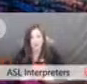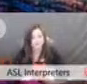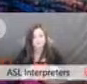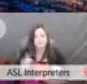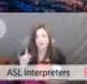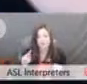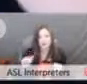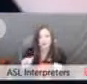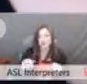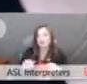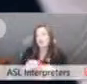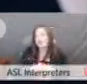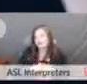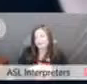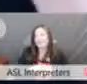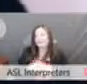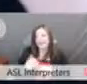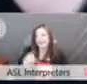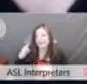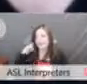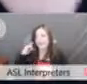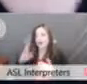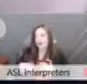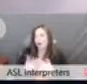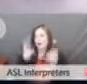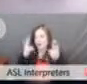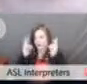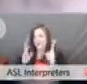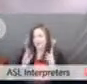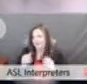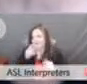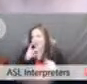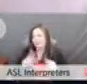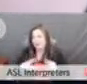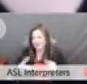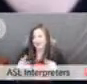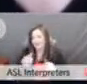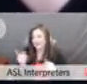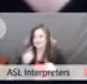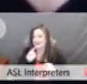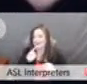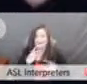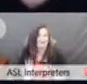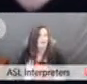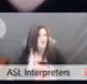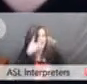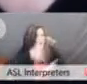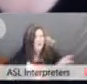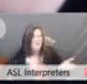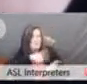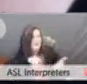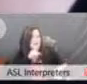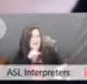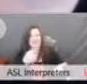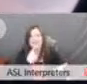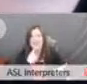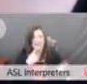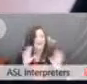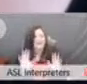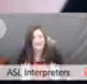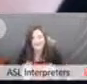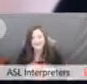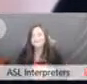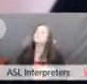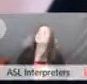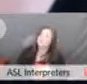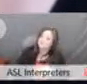Dr. Dillahay, I could hear all the stylists in Arkansas saying, what are you saying? Right. I guess